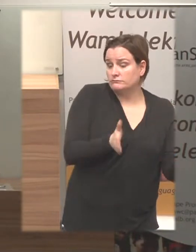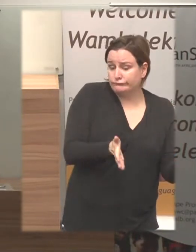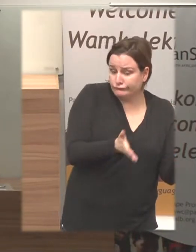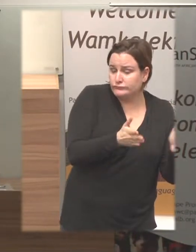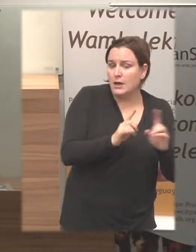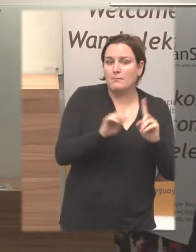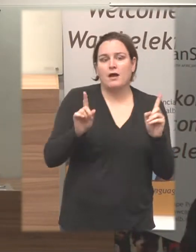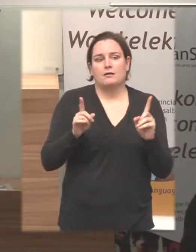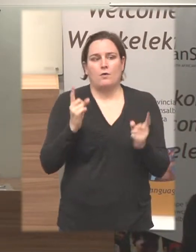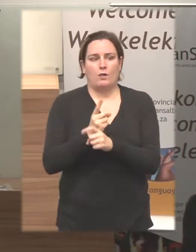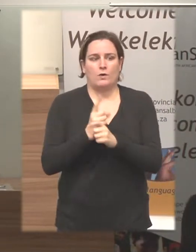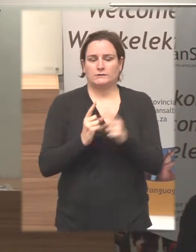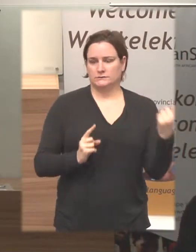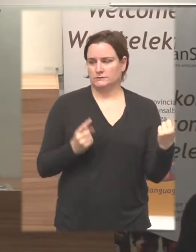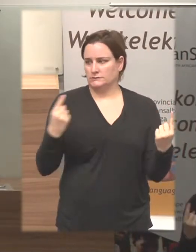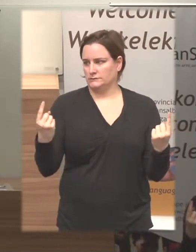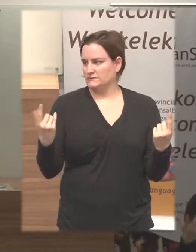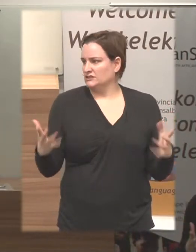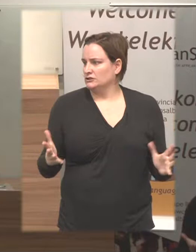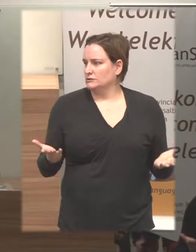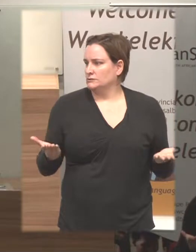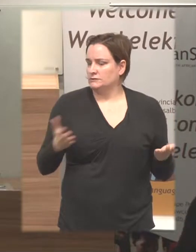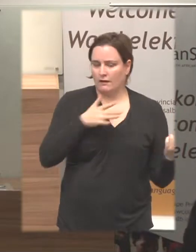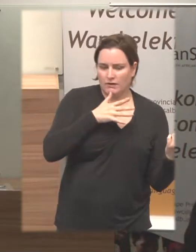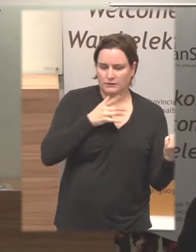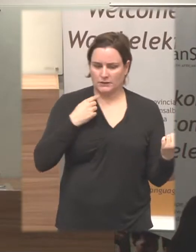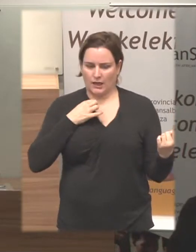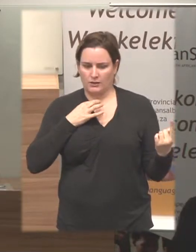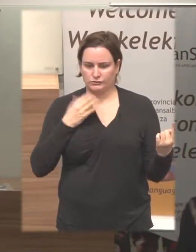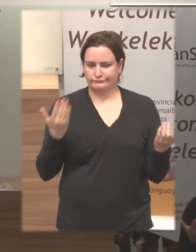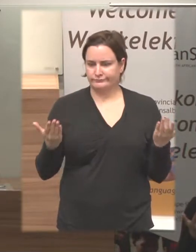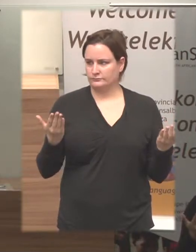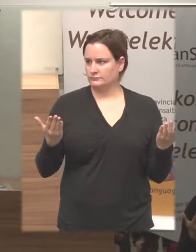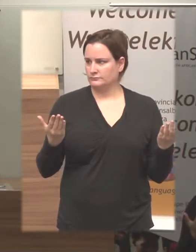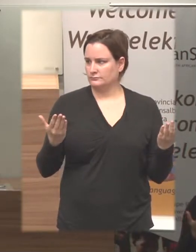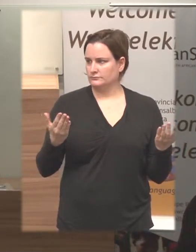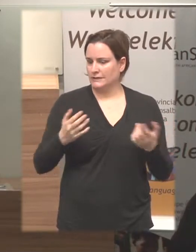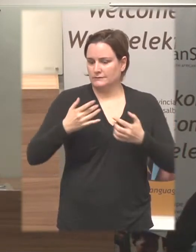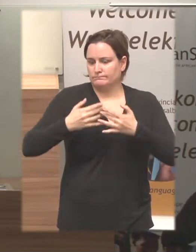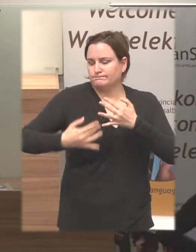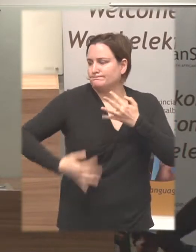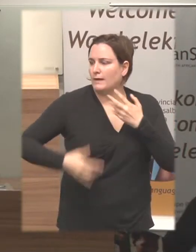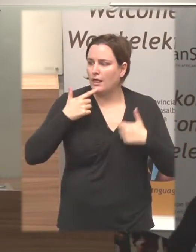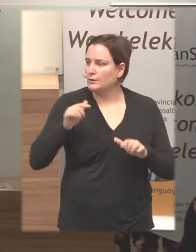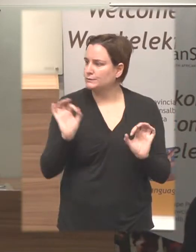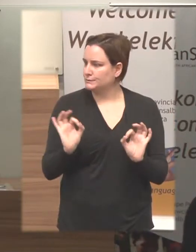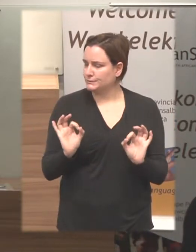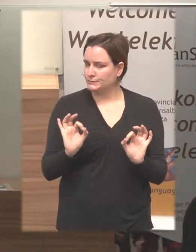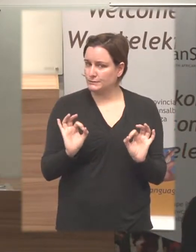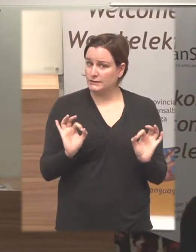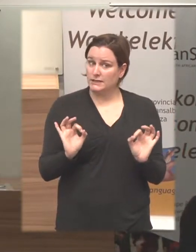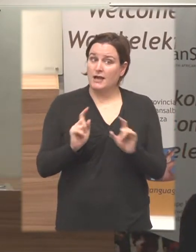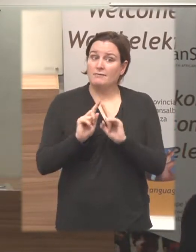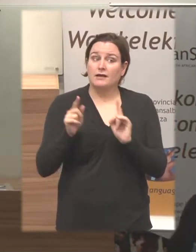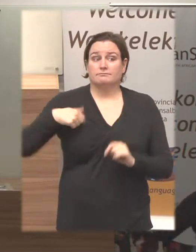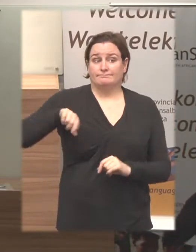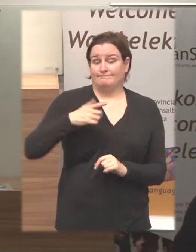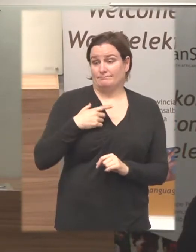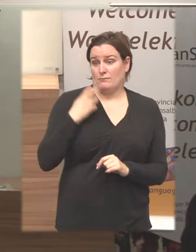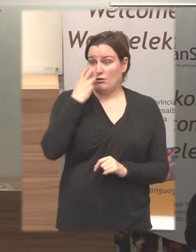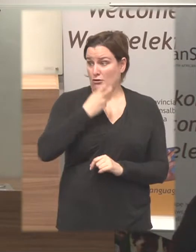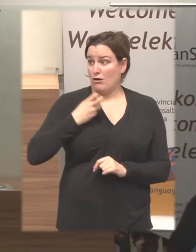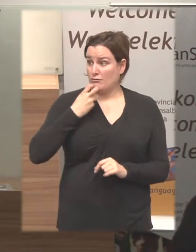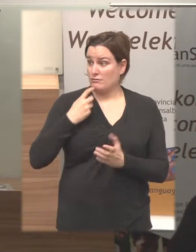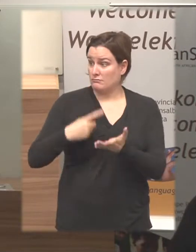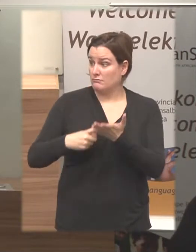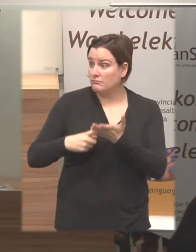the one or the other. Now, although in practice, in oral discourse, we find